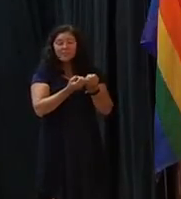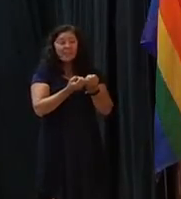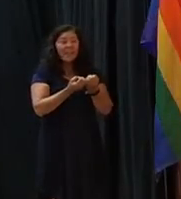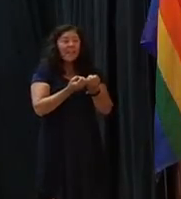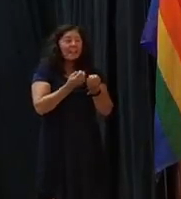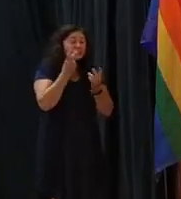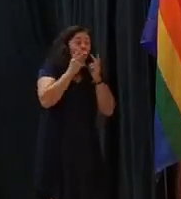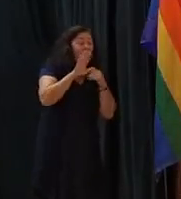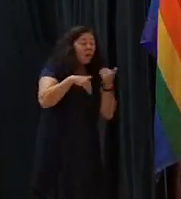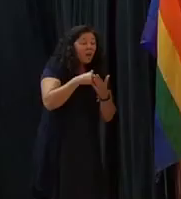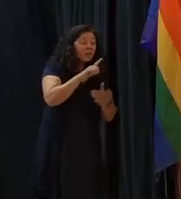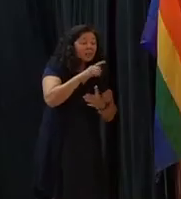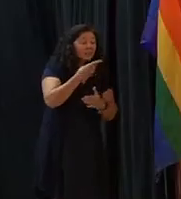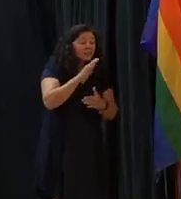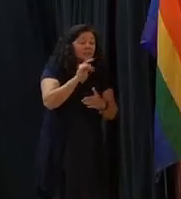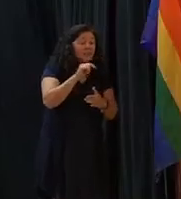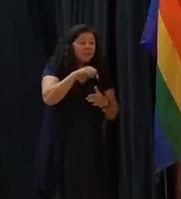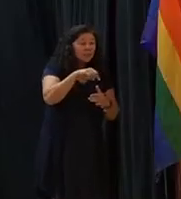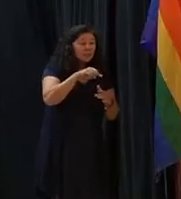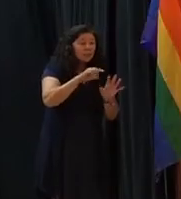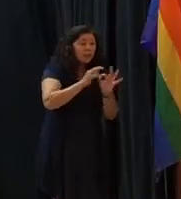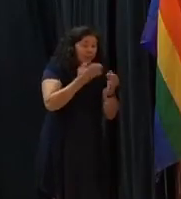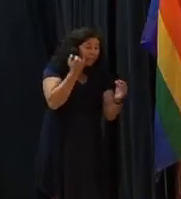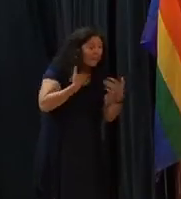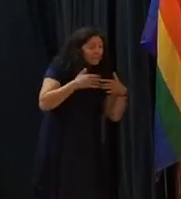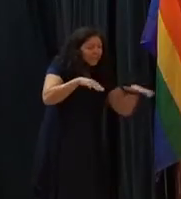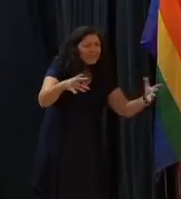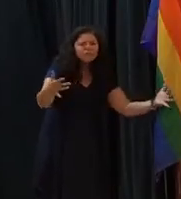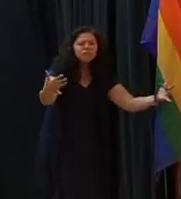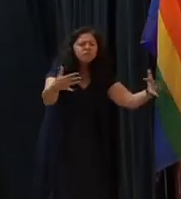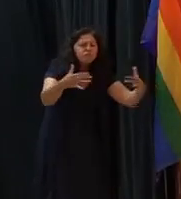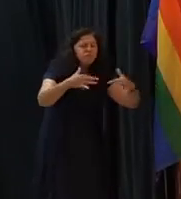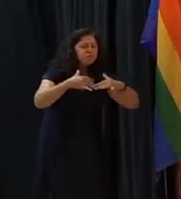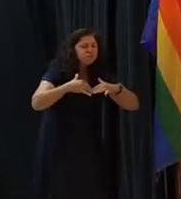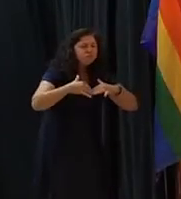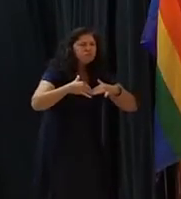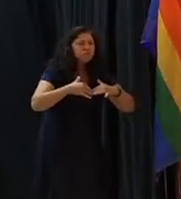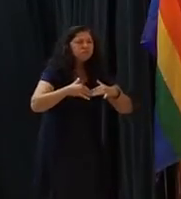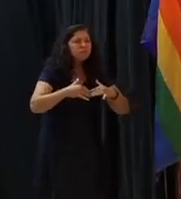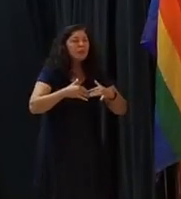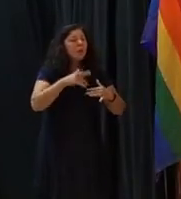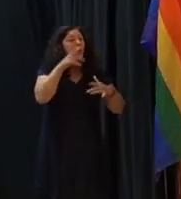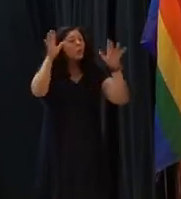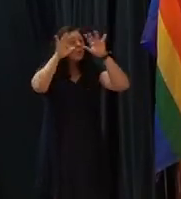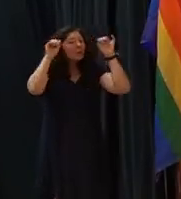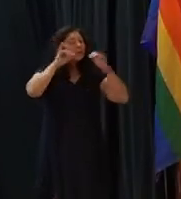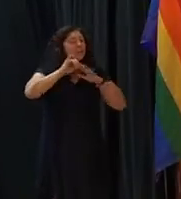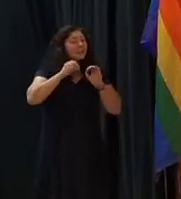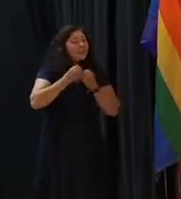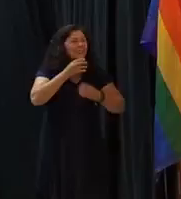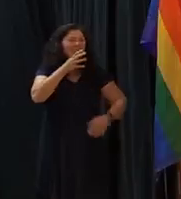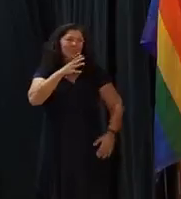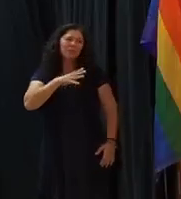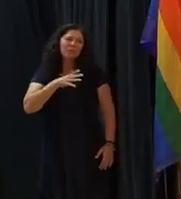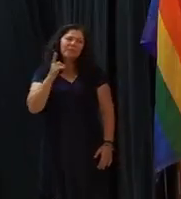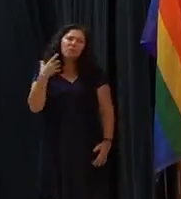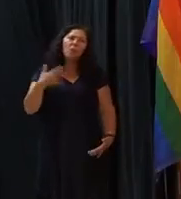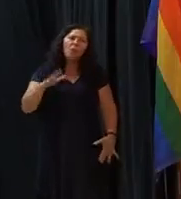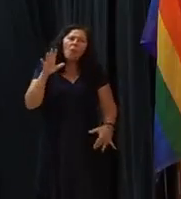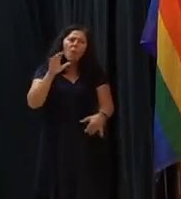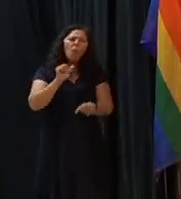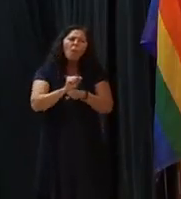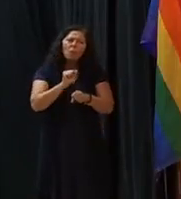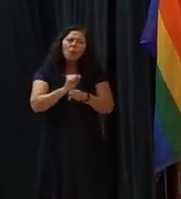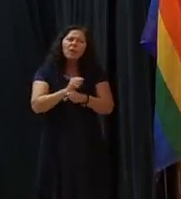families with kids. And the president of this organization is a woman, okay? And she's doing a lot to